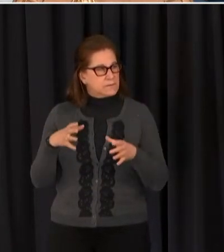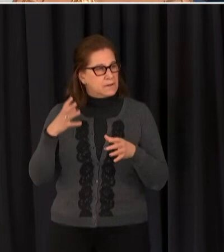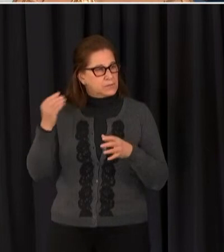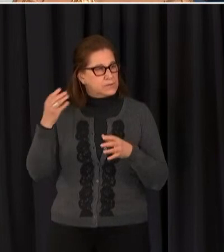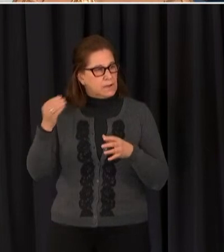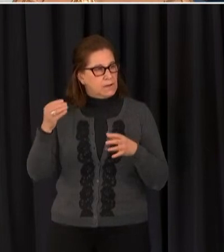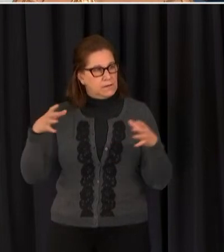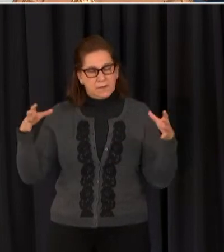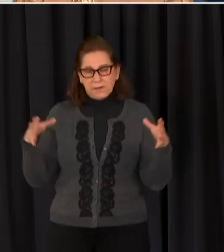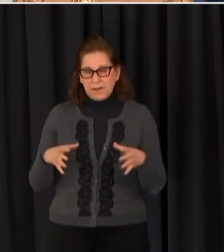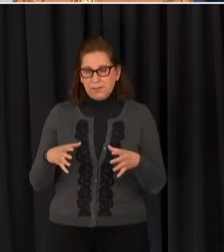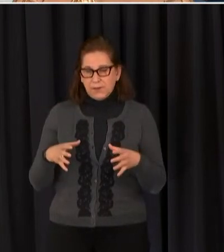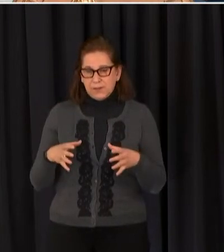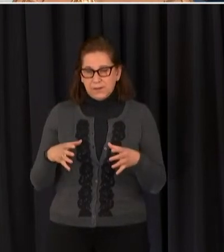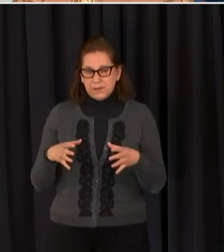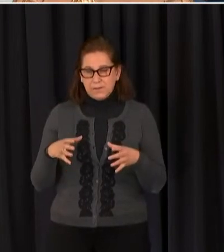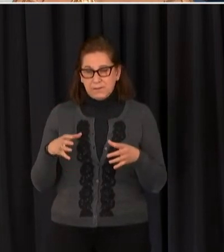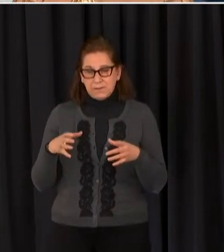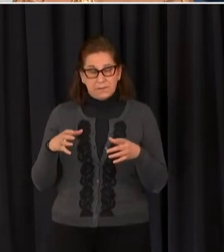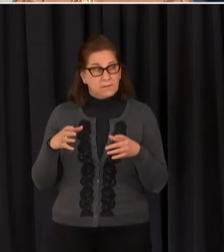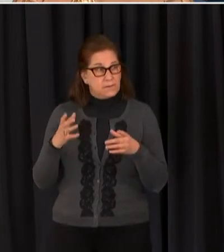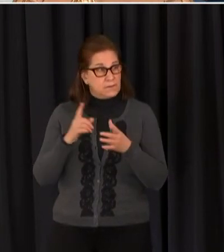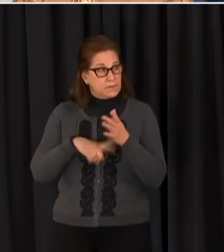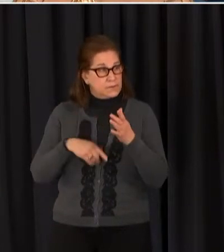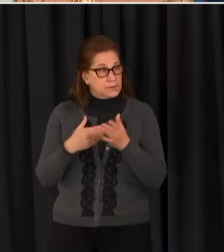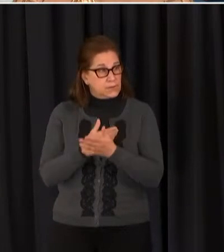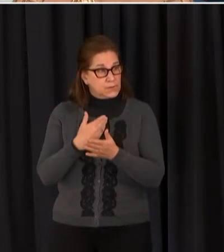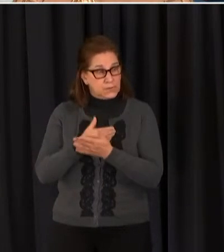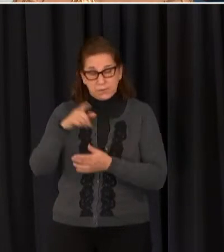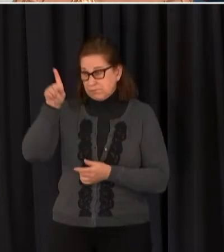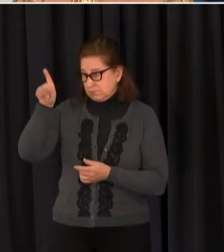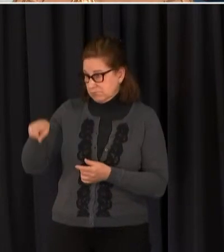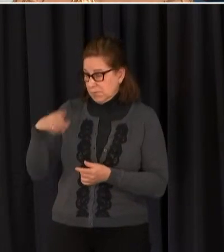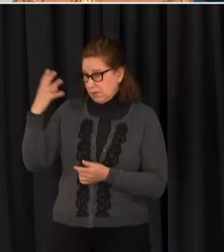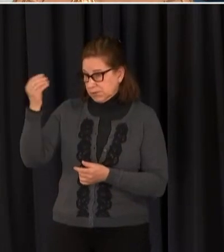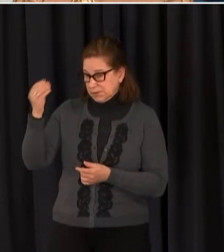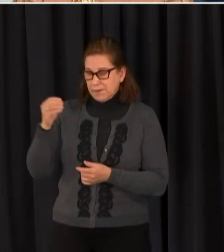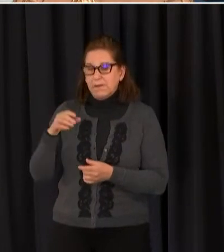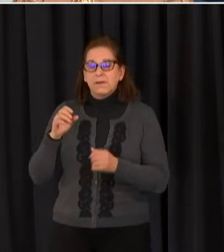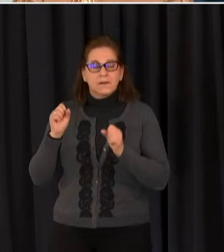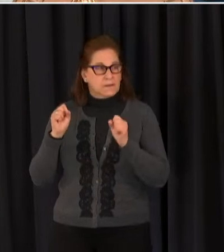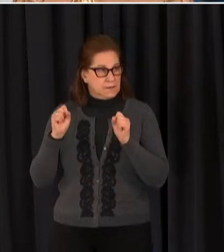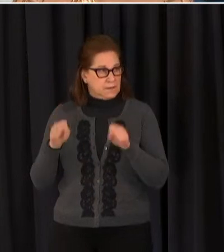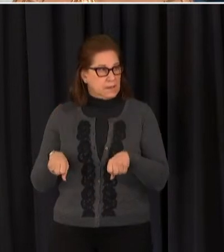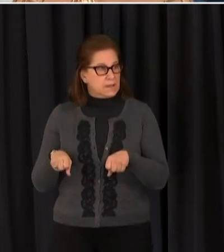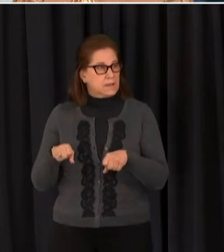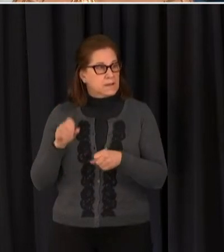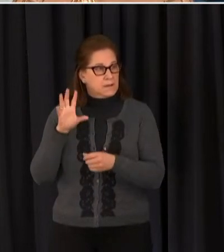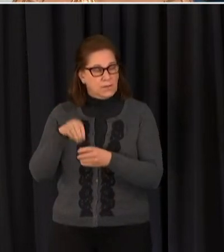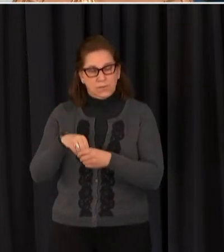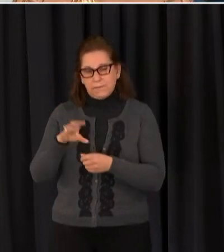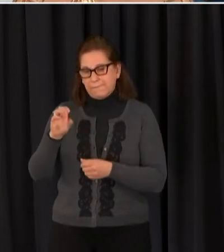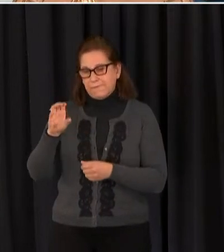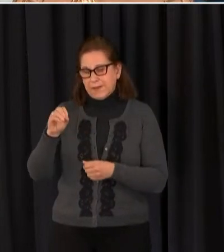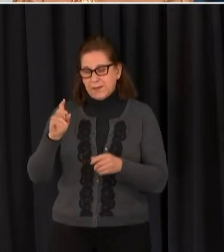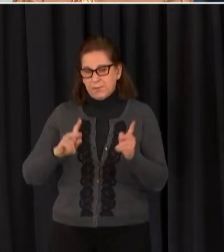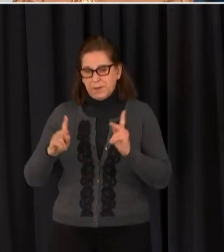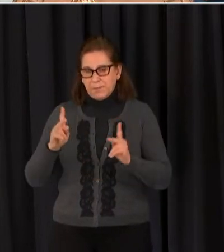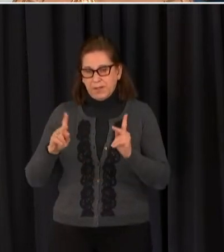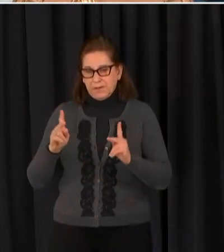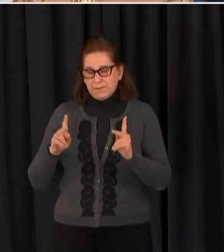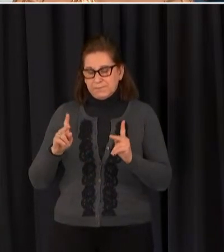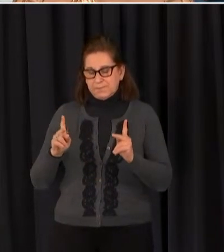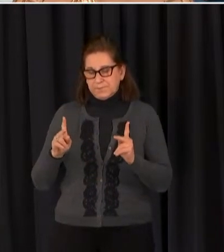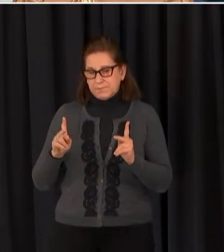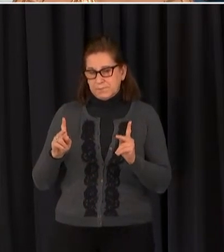it that on the left you'll see what's new, and on the right you will see what